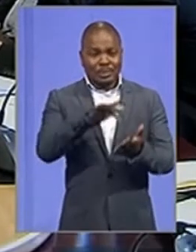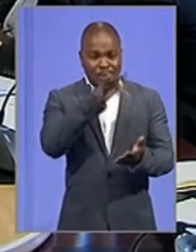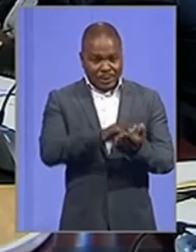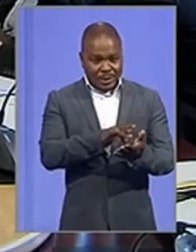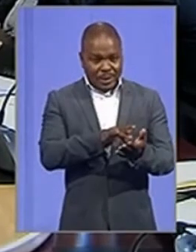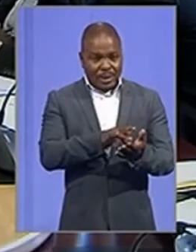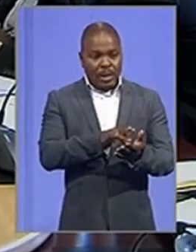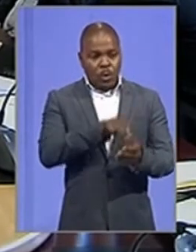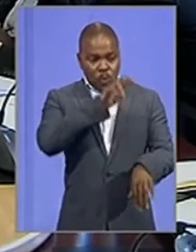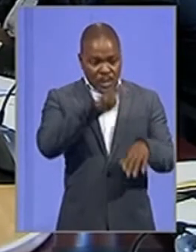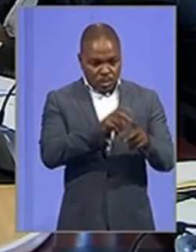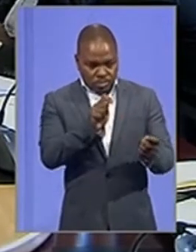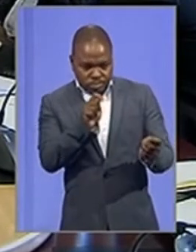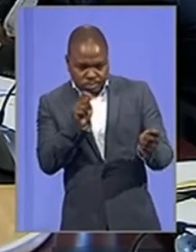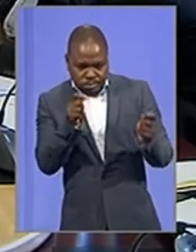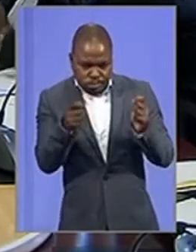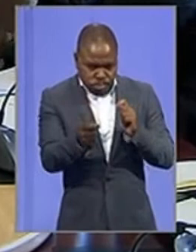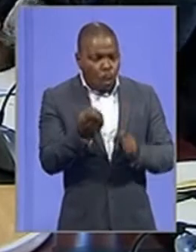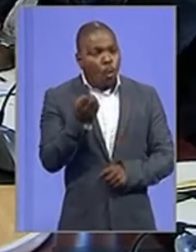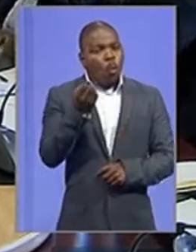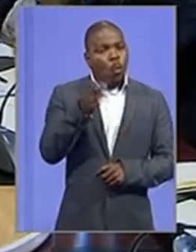be rectified, or do you feel that